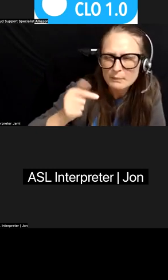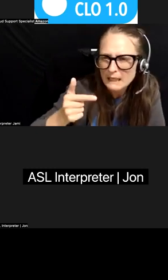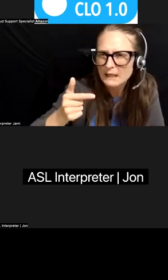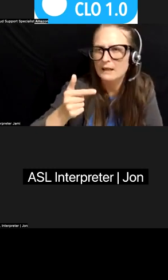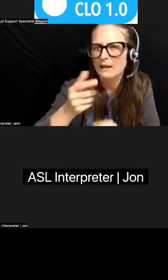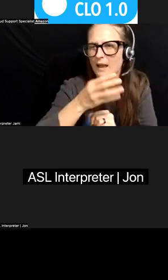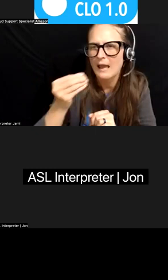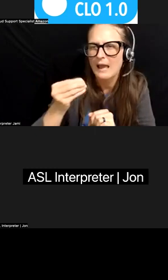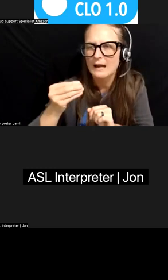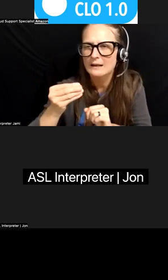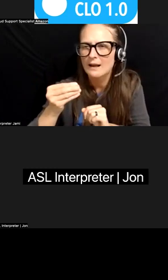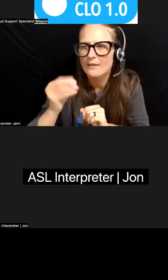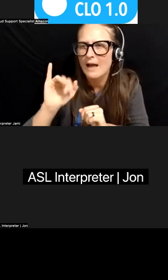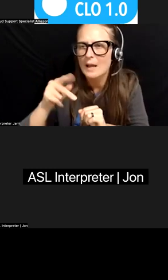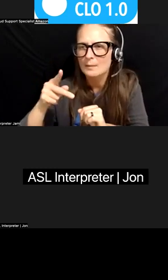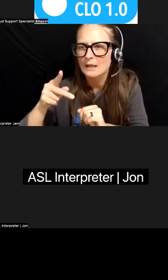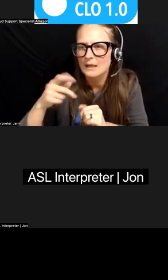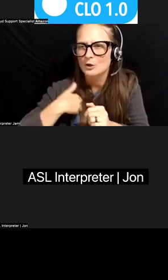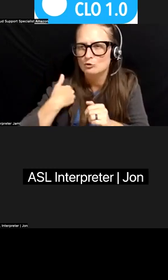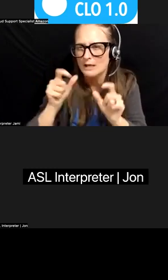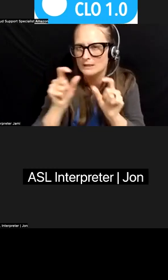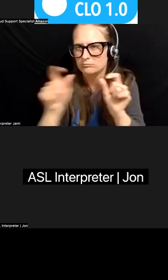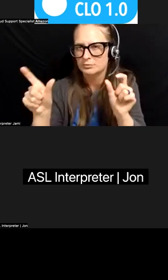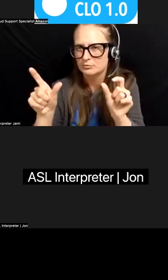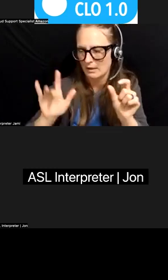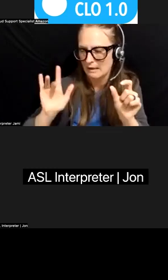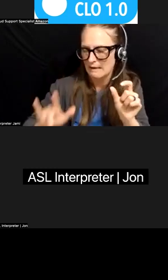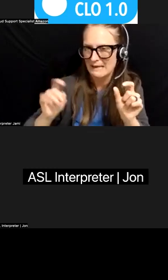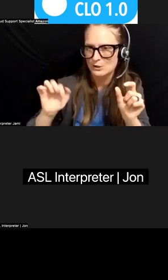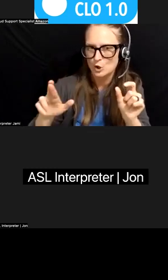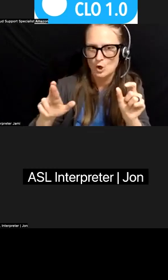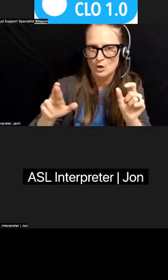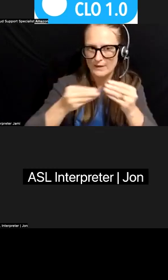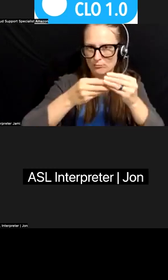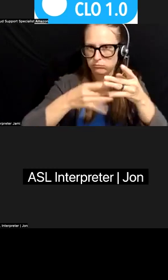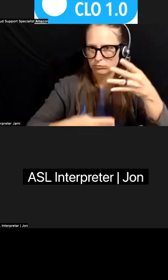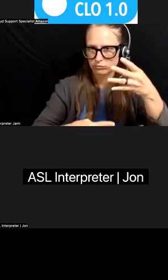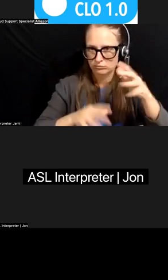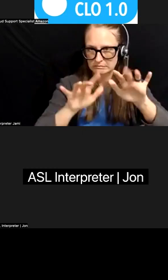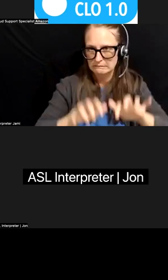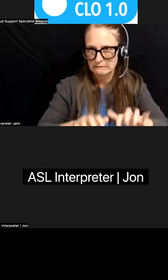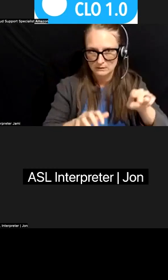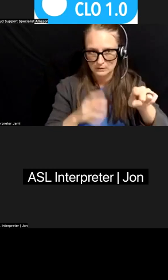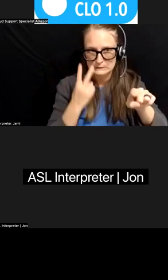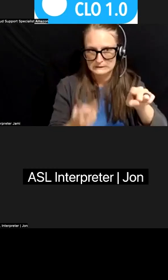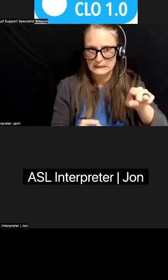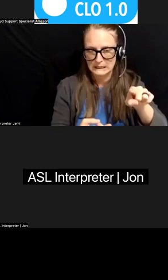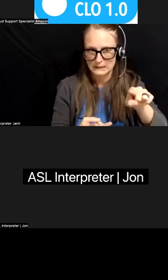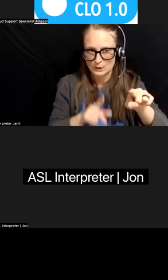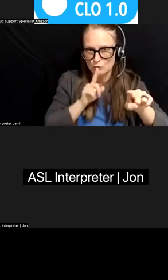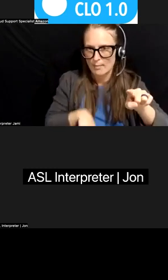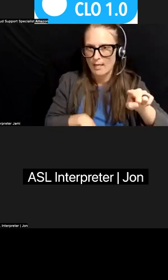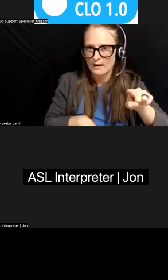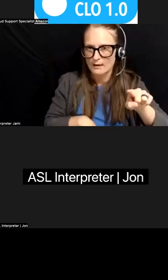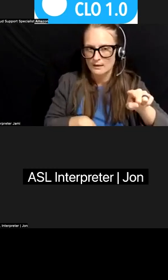And hit enter. And you should see a reply coming back. Everybody see it? Everybody see it, like it's replying back. So I